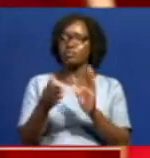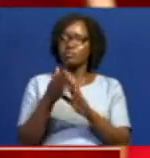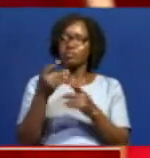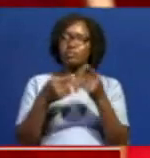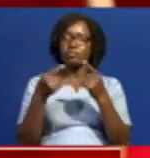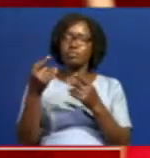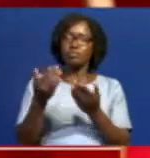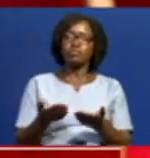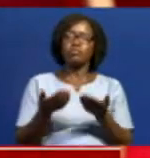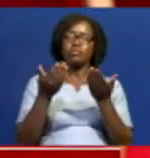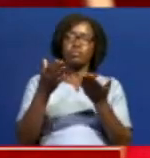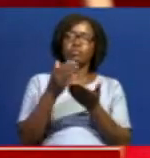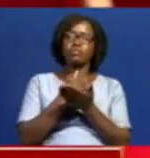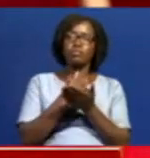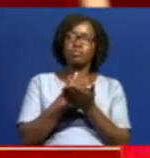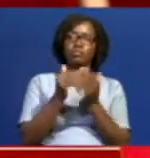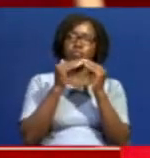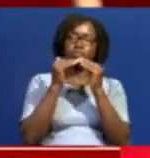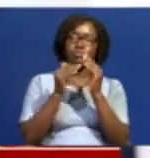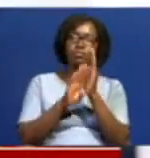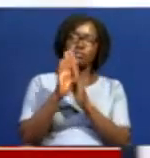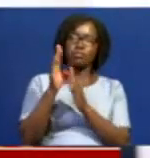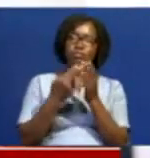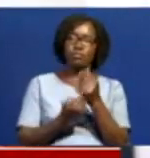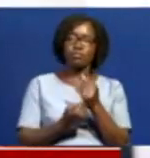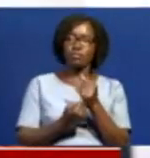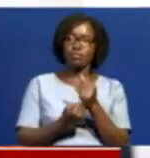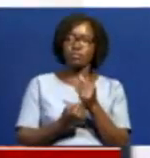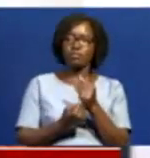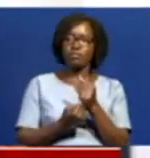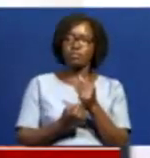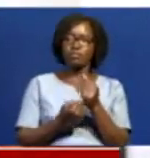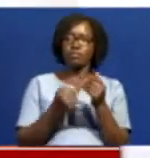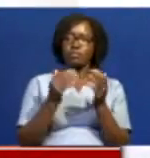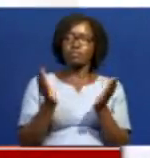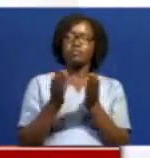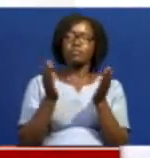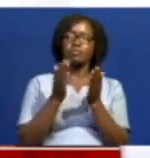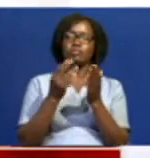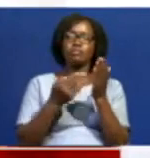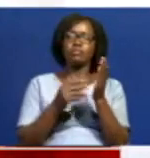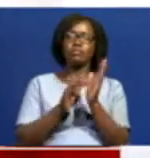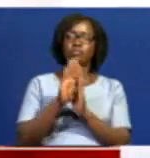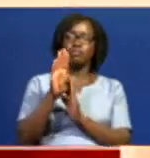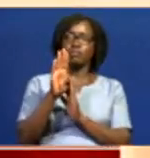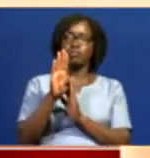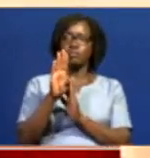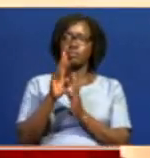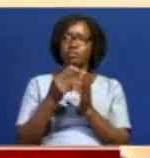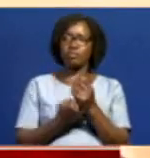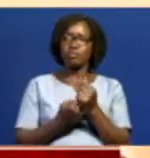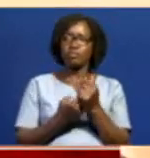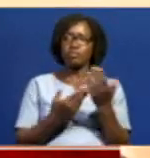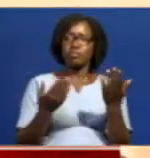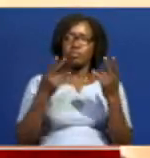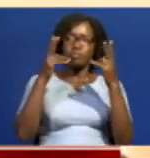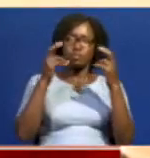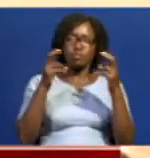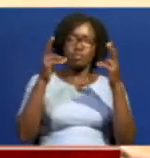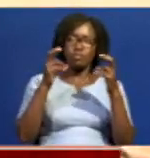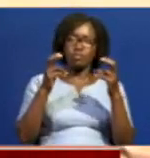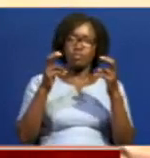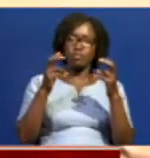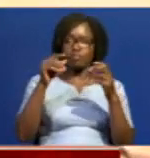wins in improving absorption rates of development partner funding. I want to encourage our development partners, where there are issues,